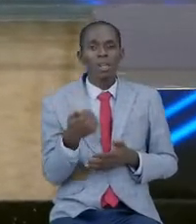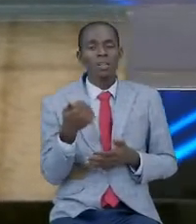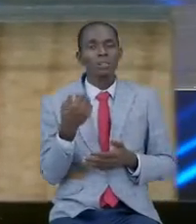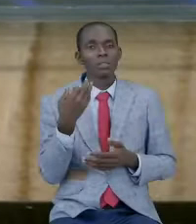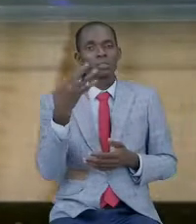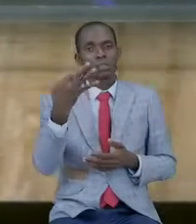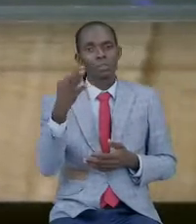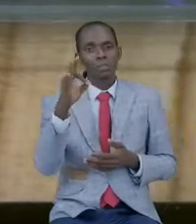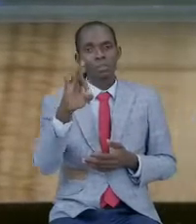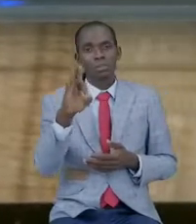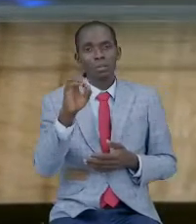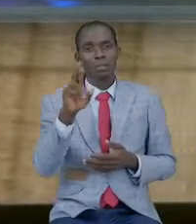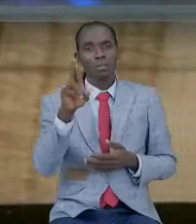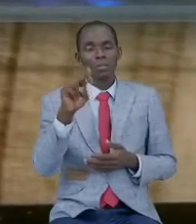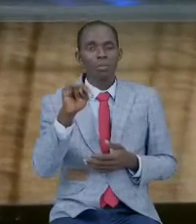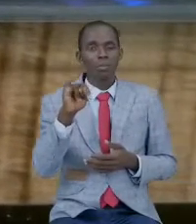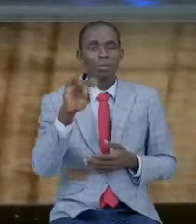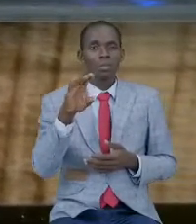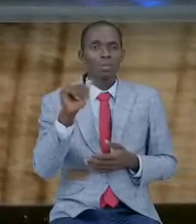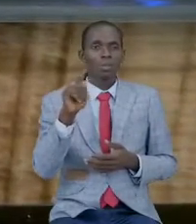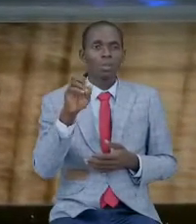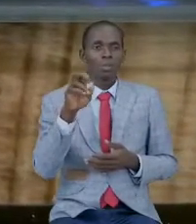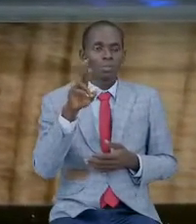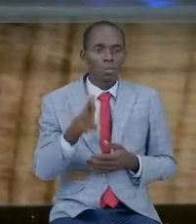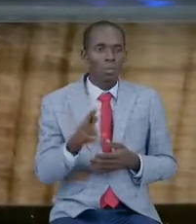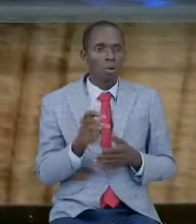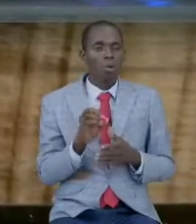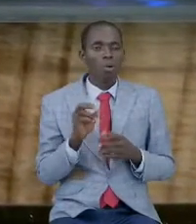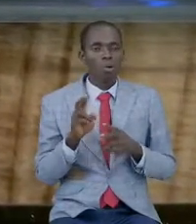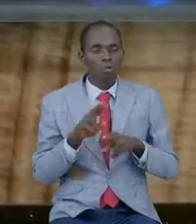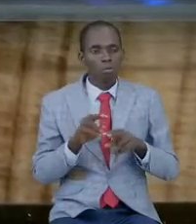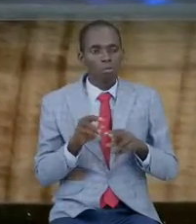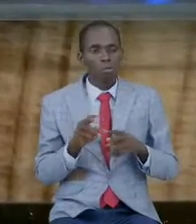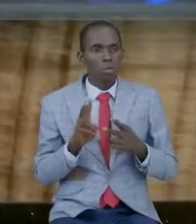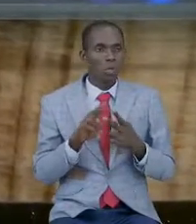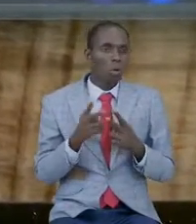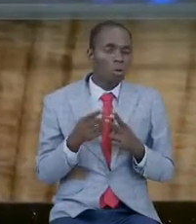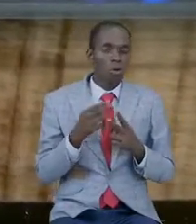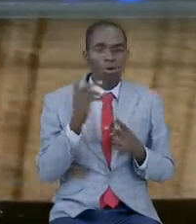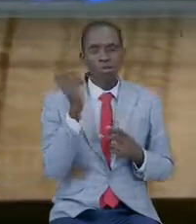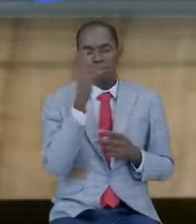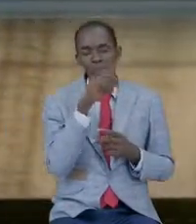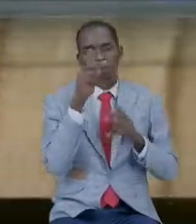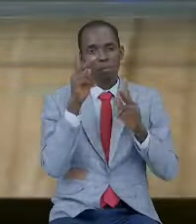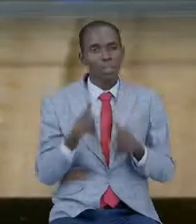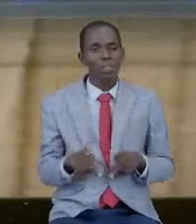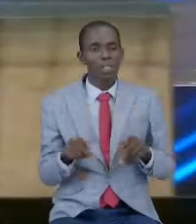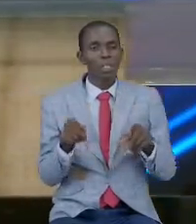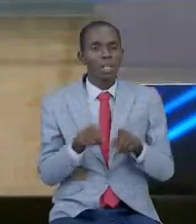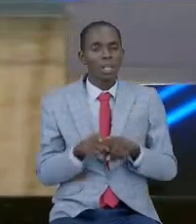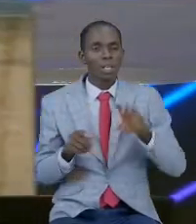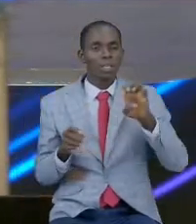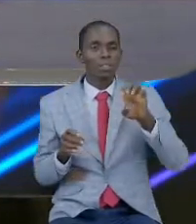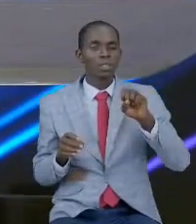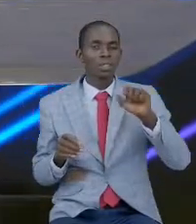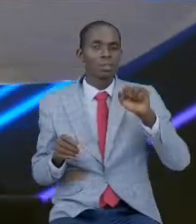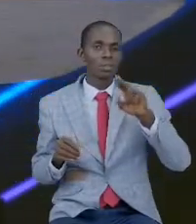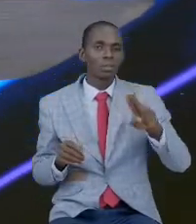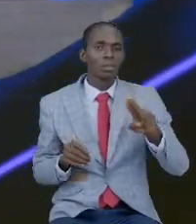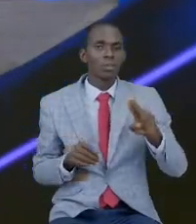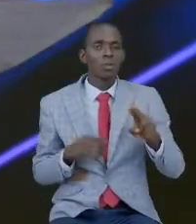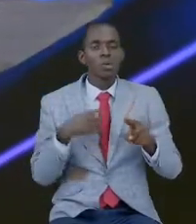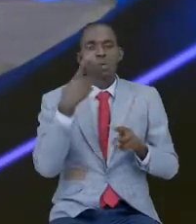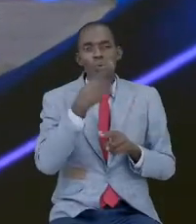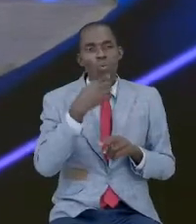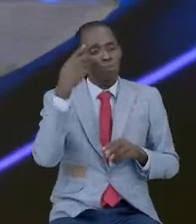or profane person as Esau, who for one morsel of meat